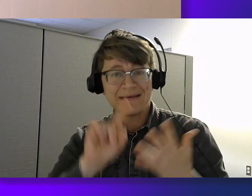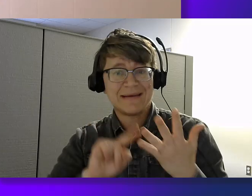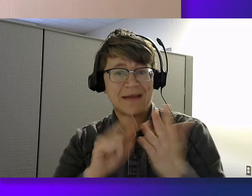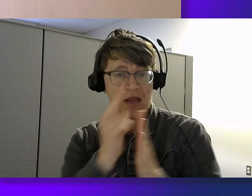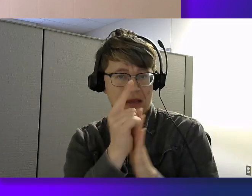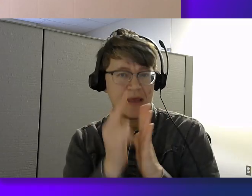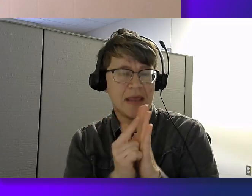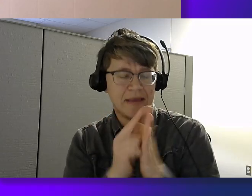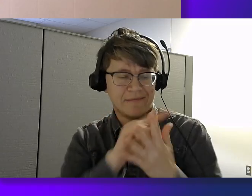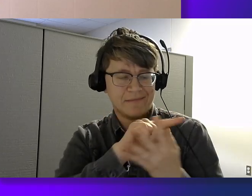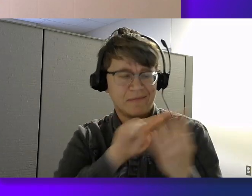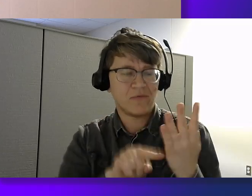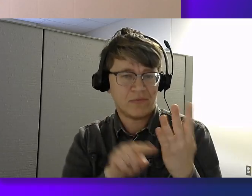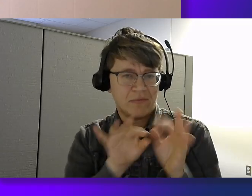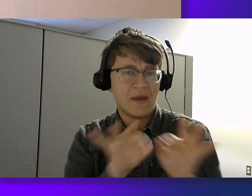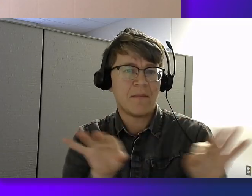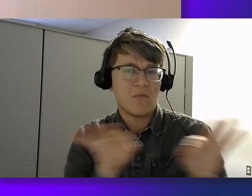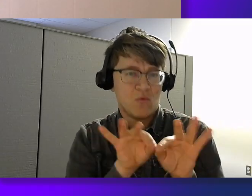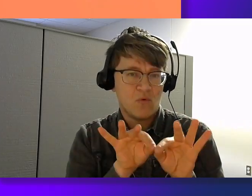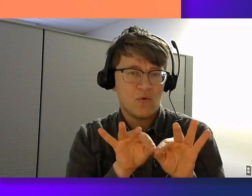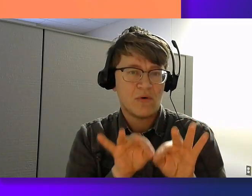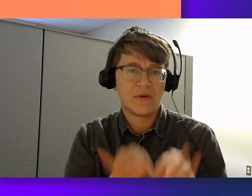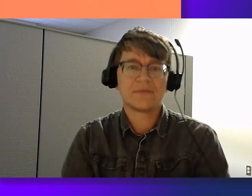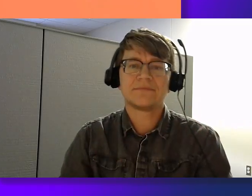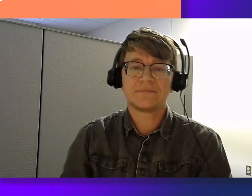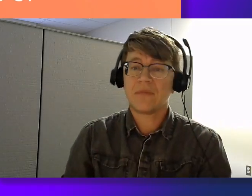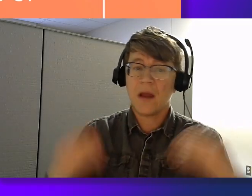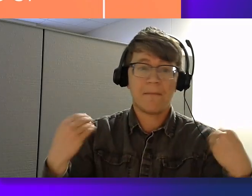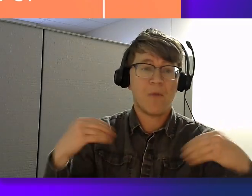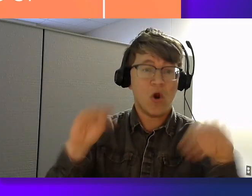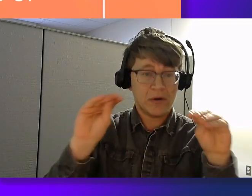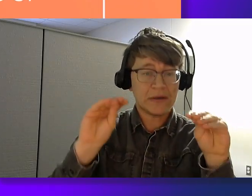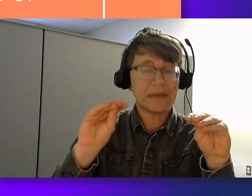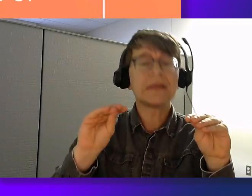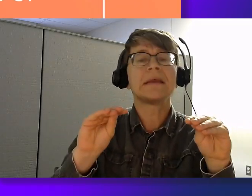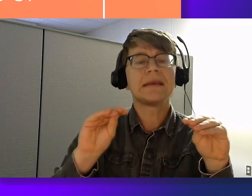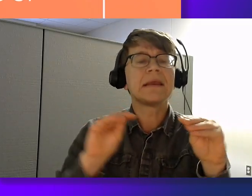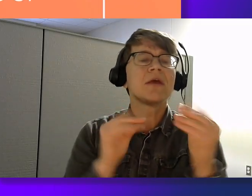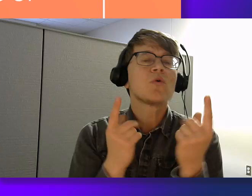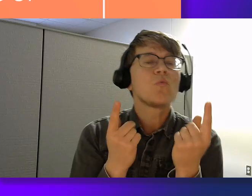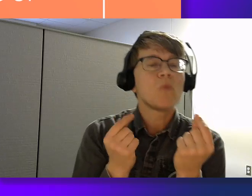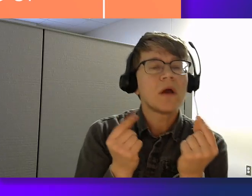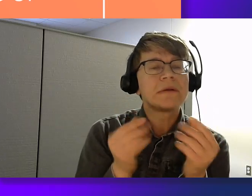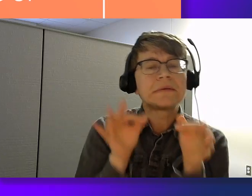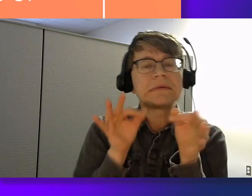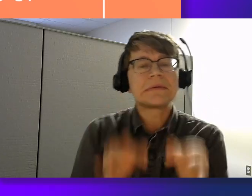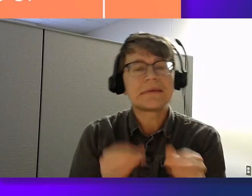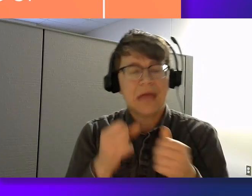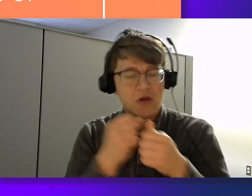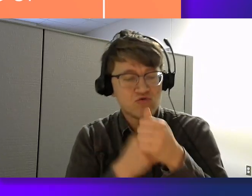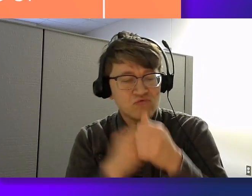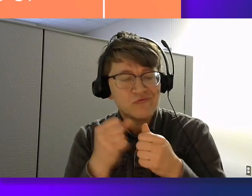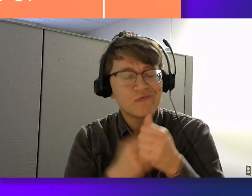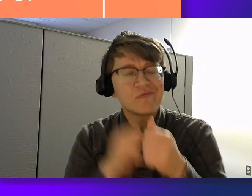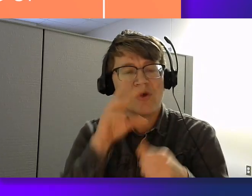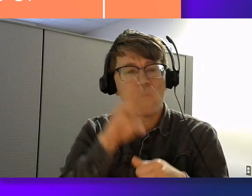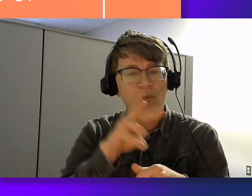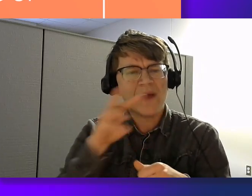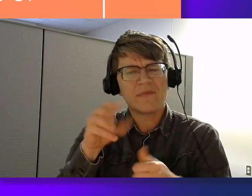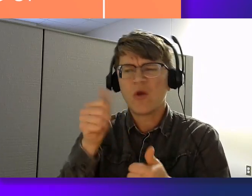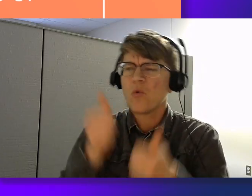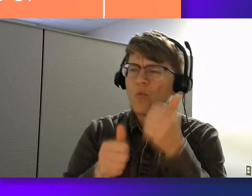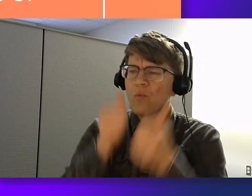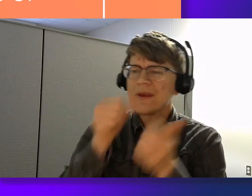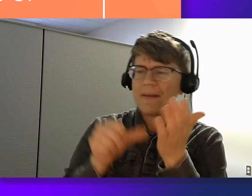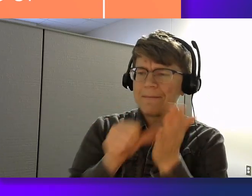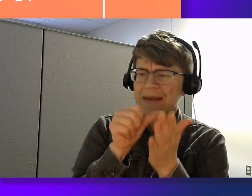with the marketing team's role in creating your sitemap. Marketing is usually responsible for defining the structure of a site. Which pages need to link to one